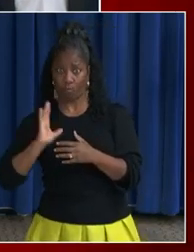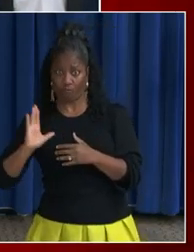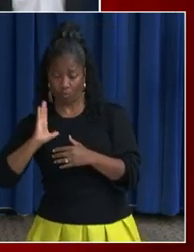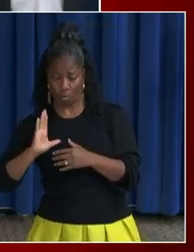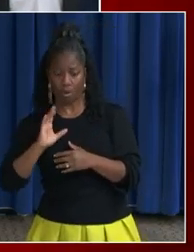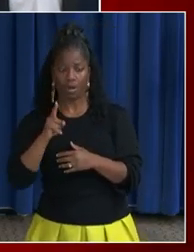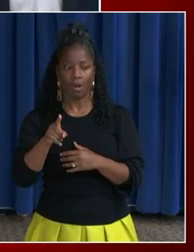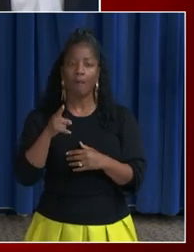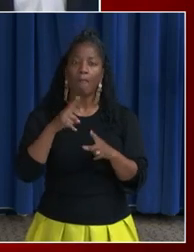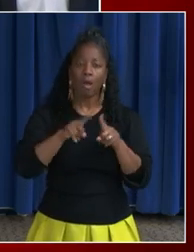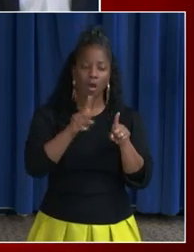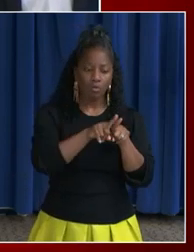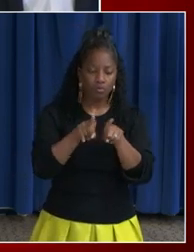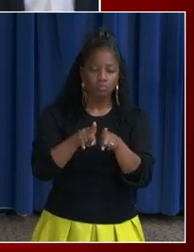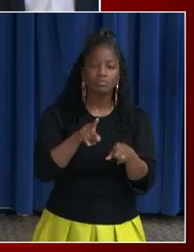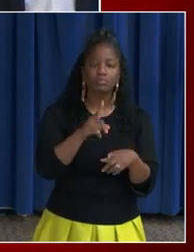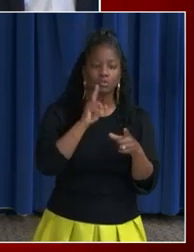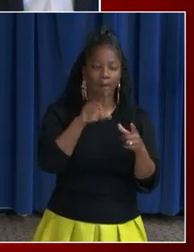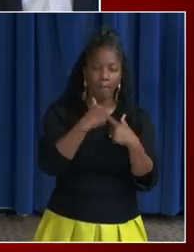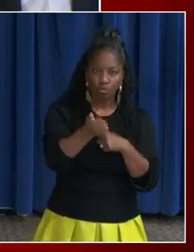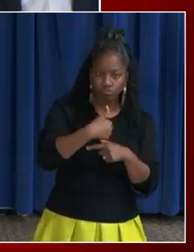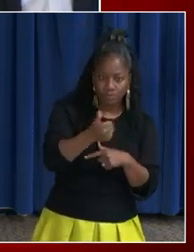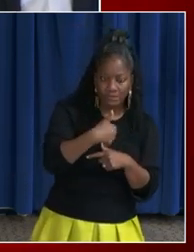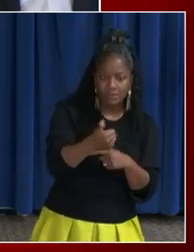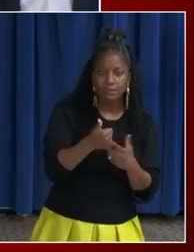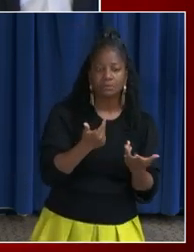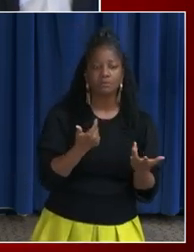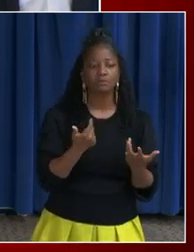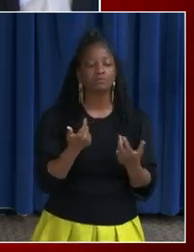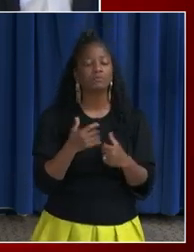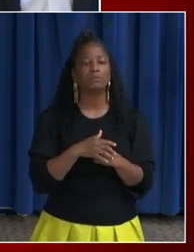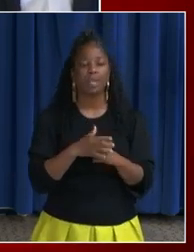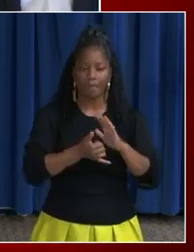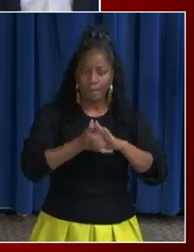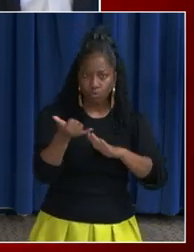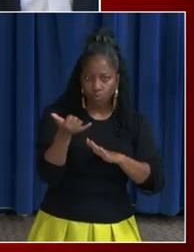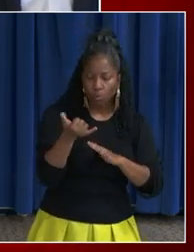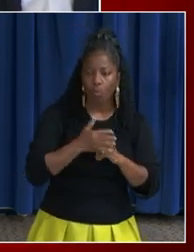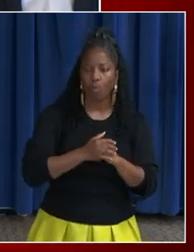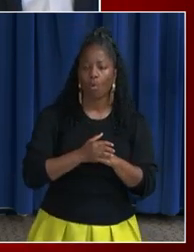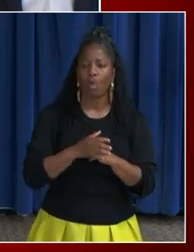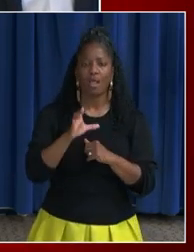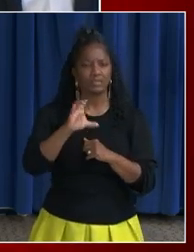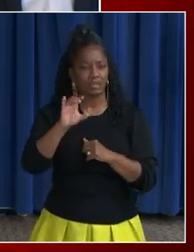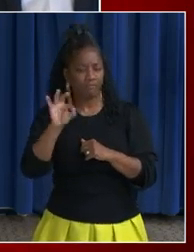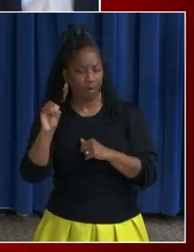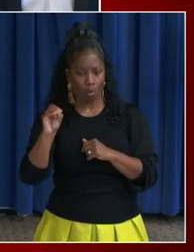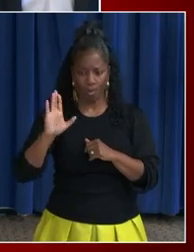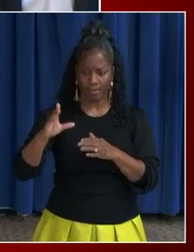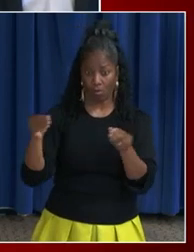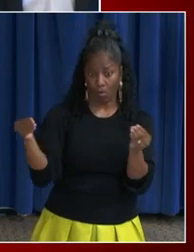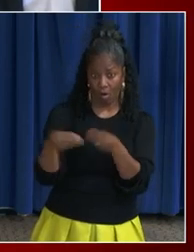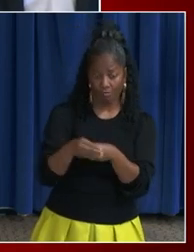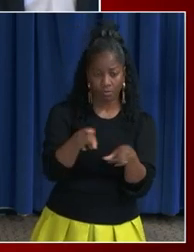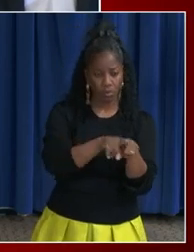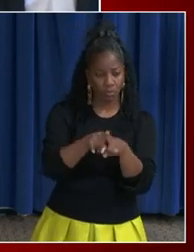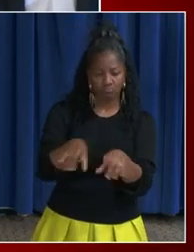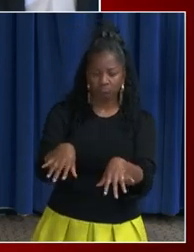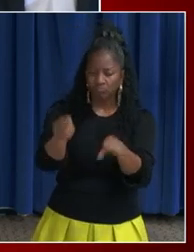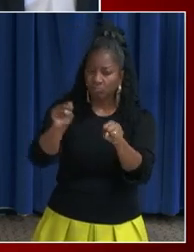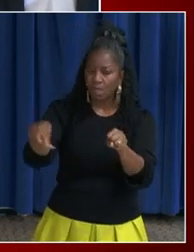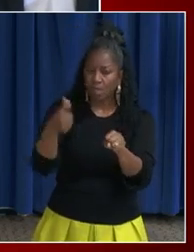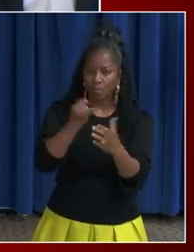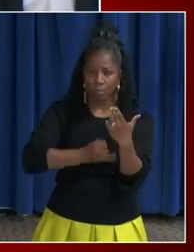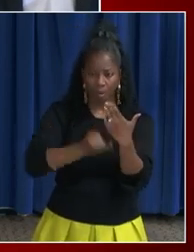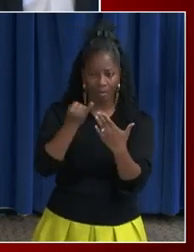regional issue, but also very important for us. The CFO's office has also undertaken another special project that